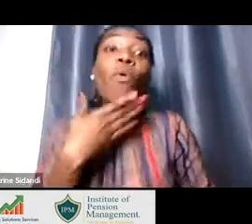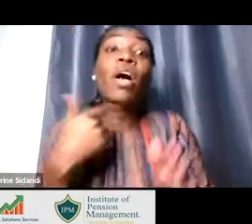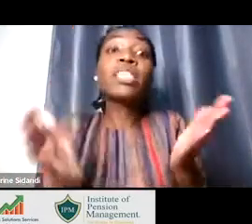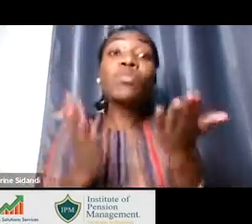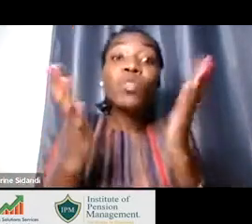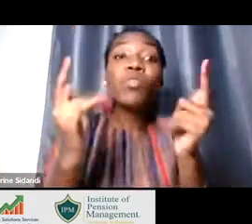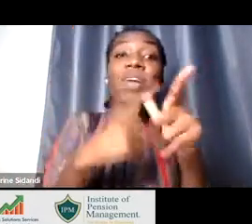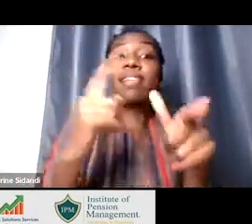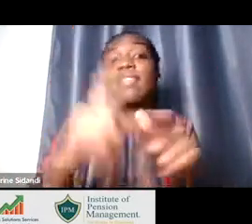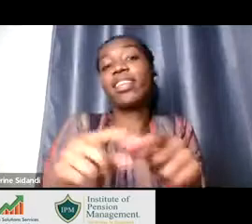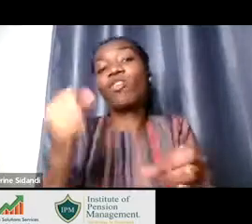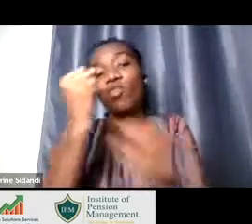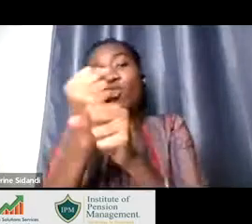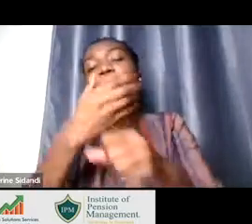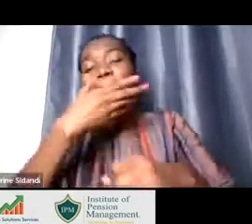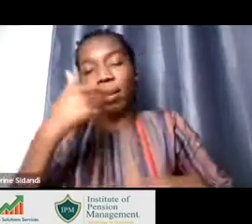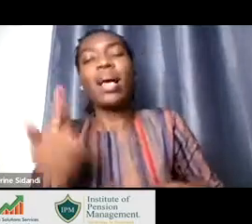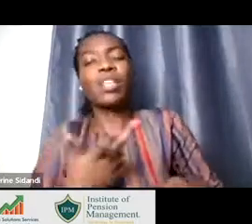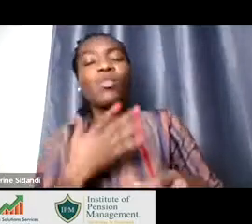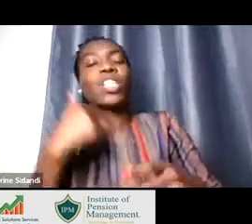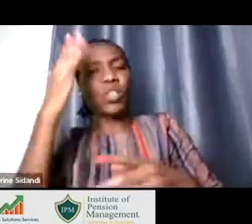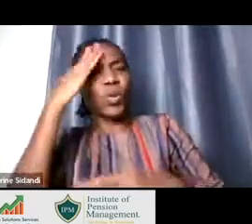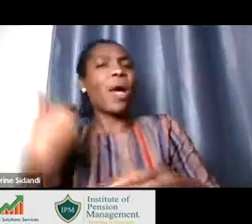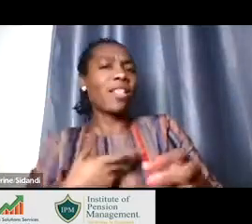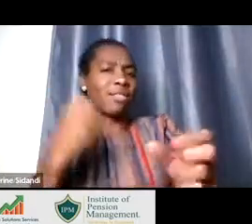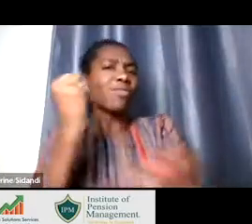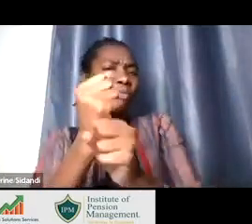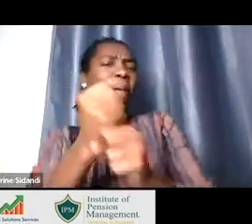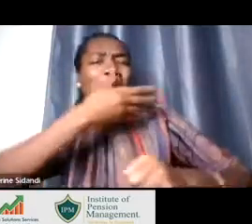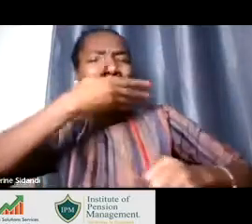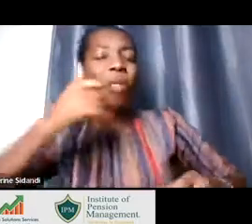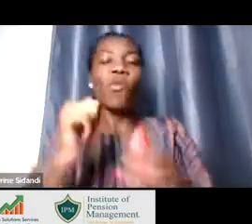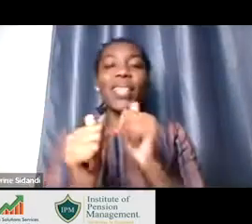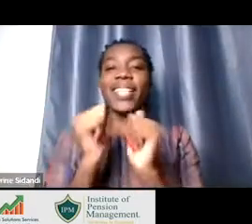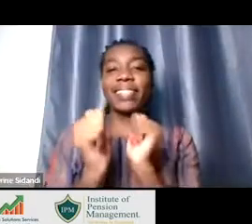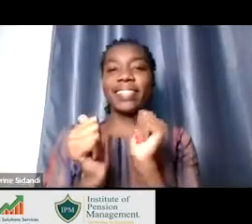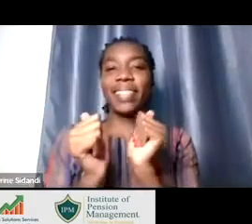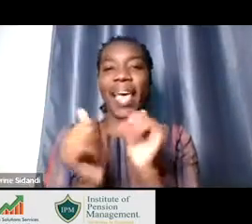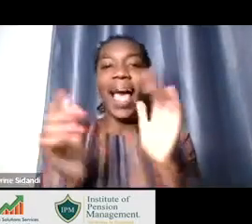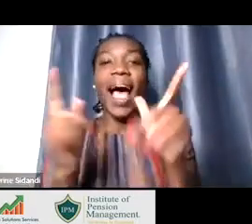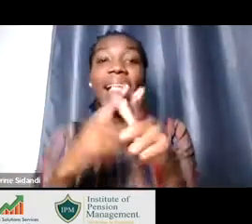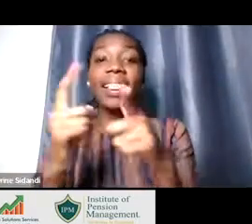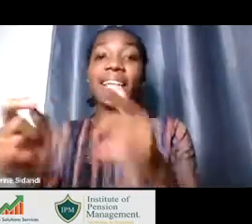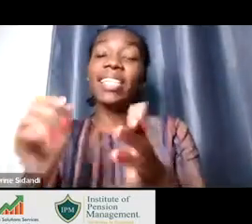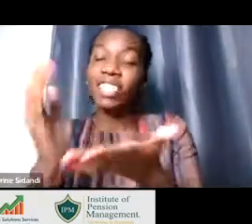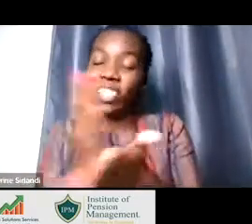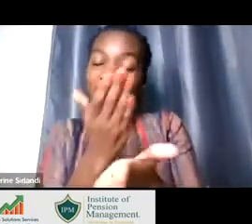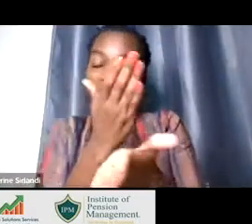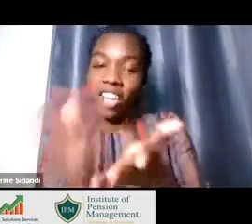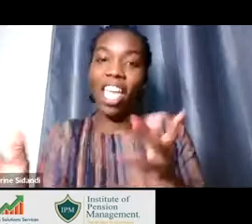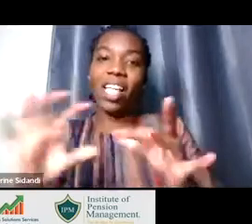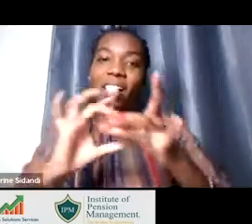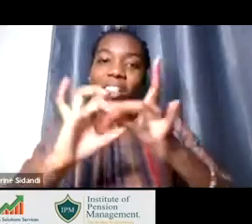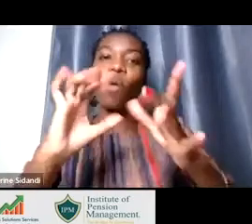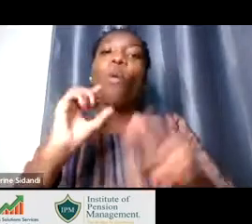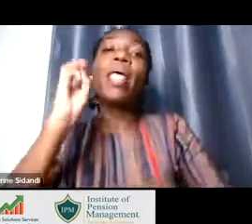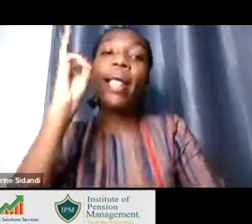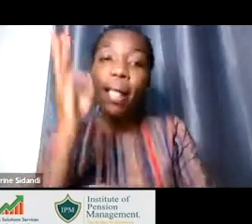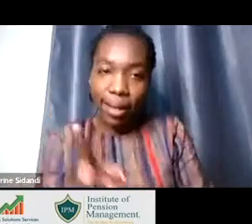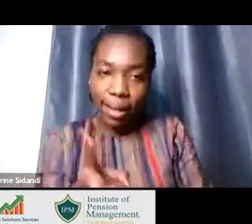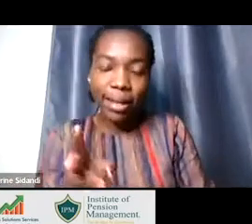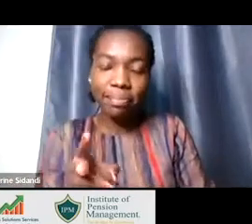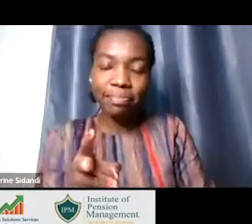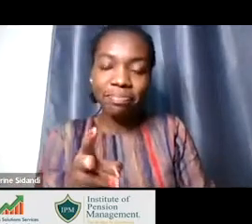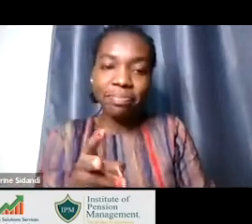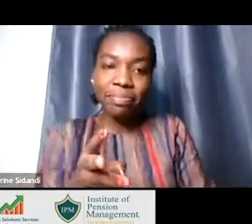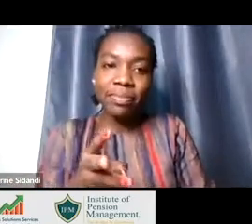to just know what we're doing well. All right, so we will share a link at the end of this session. And